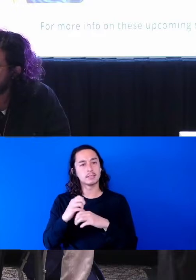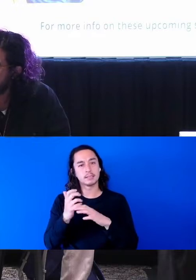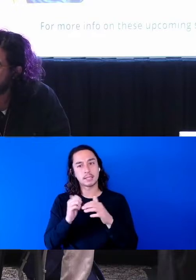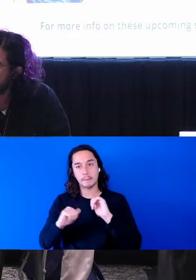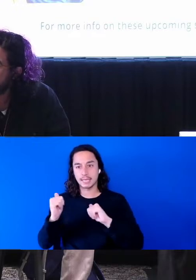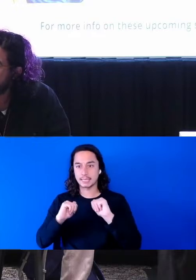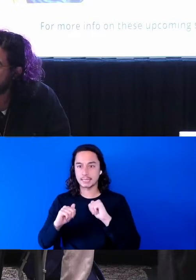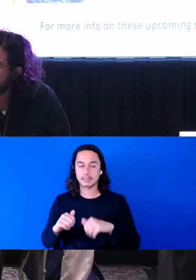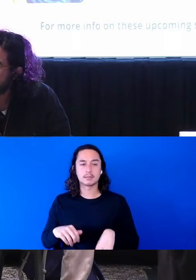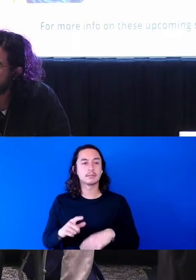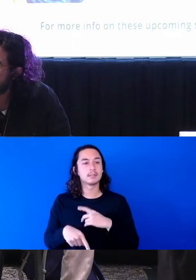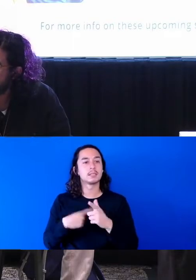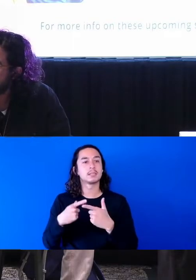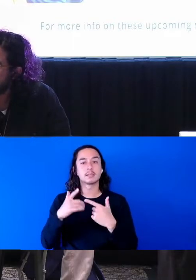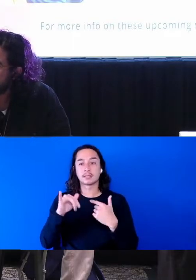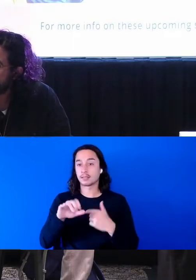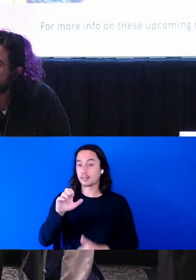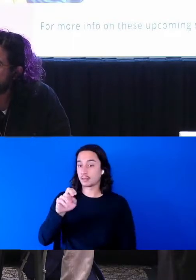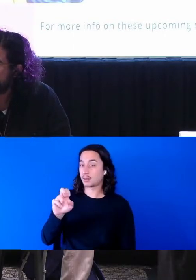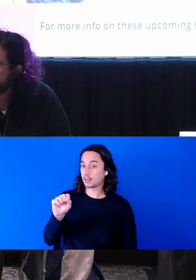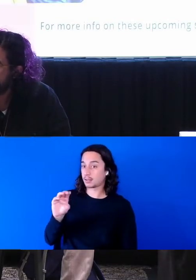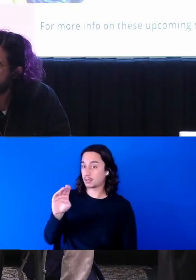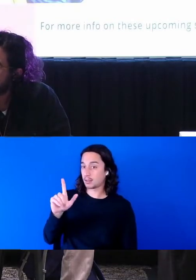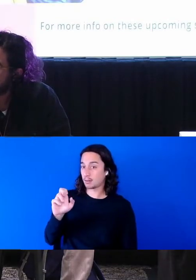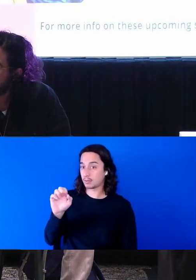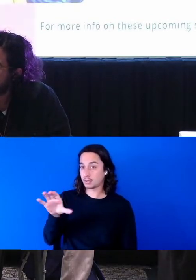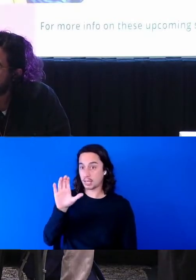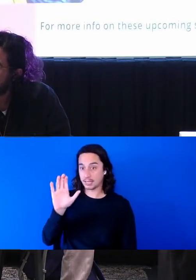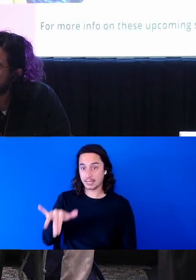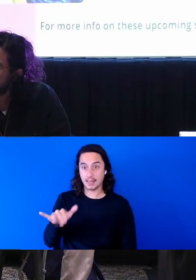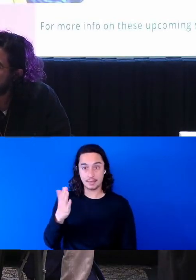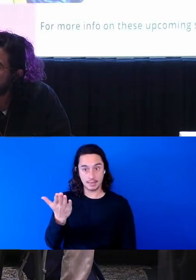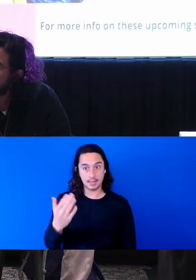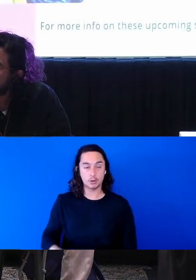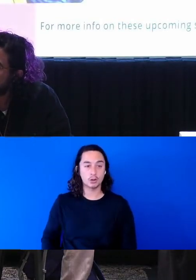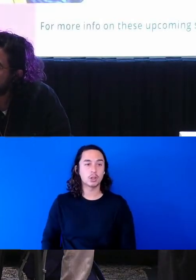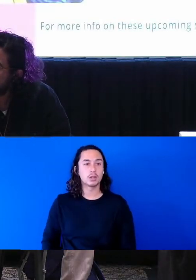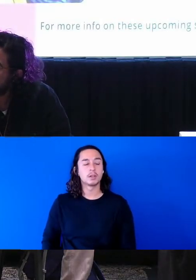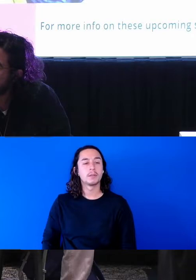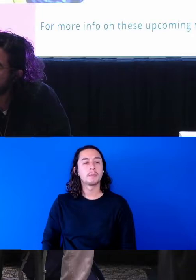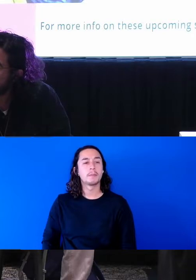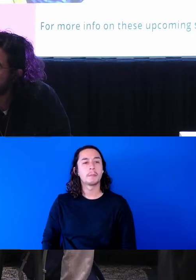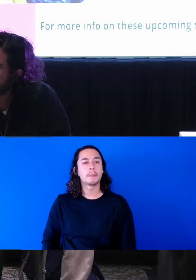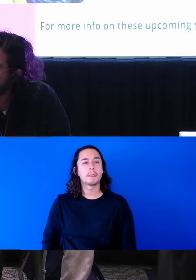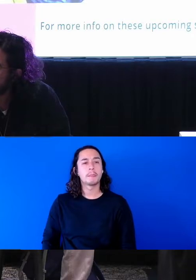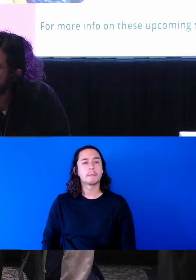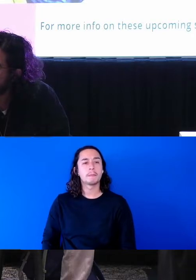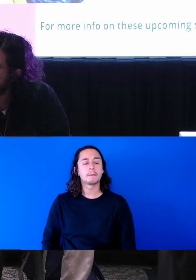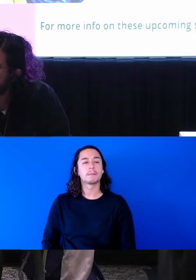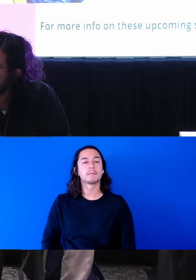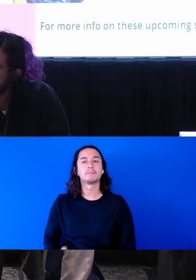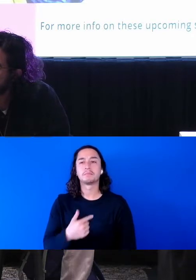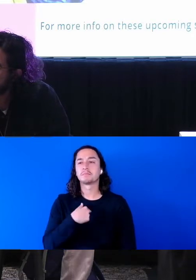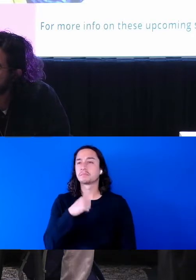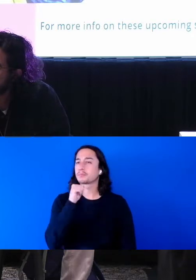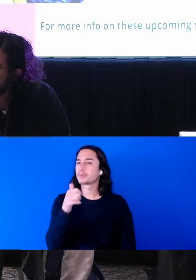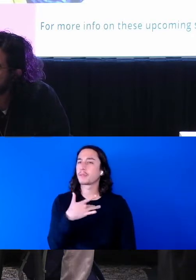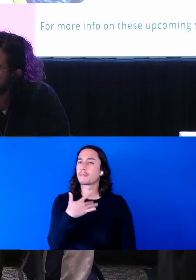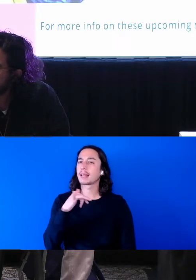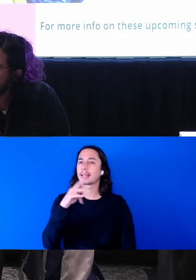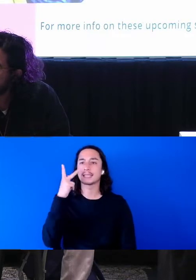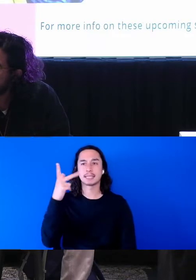and then the ensemble does that piece there. And I don't feel like I've seen it happening a